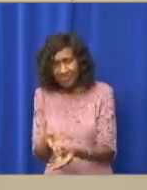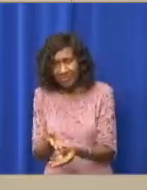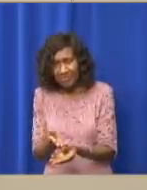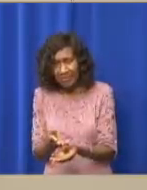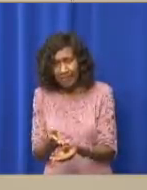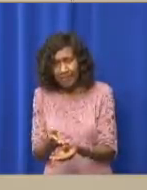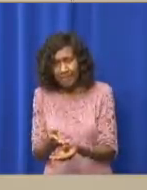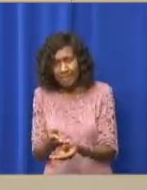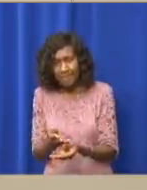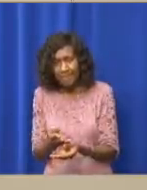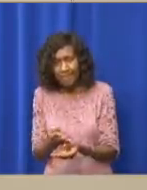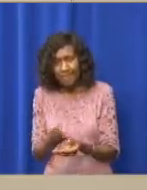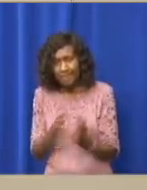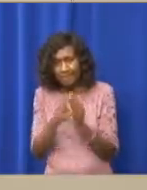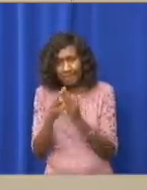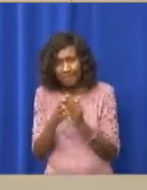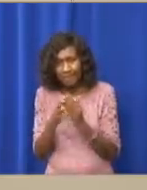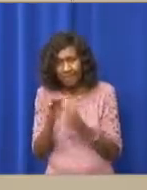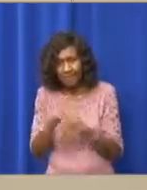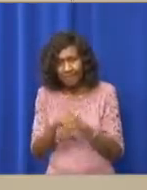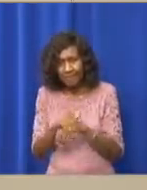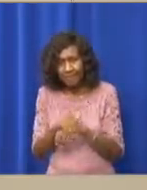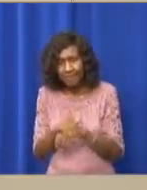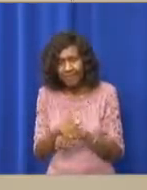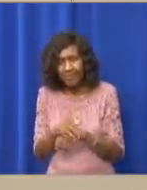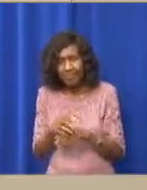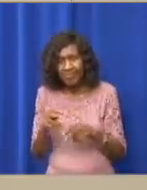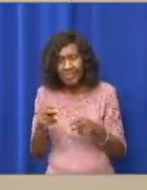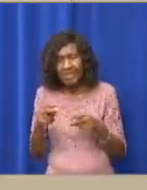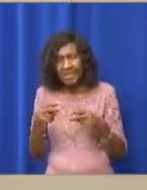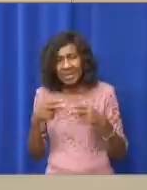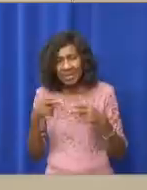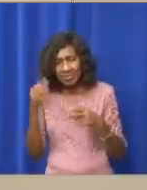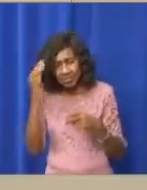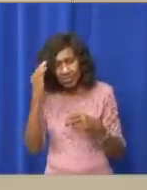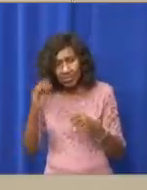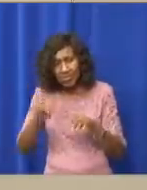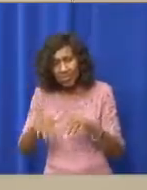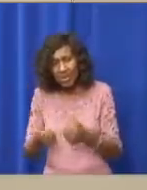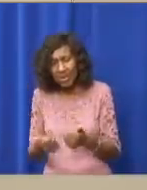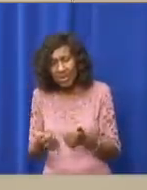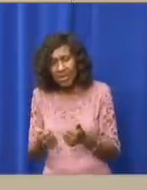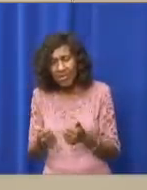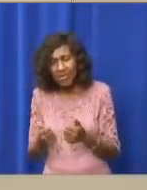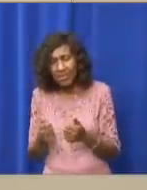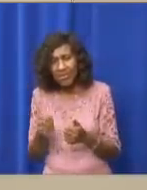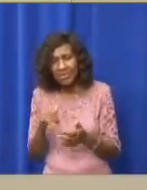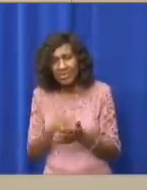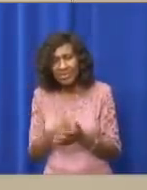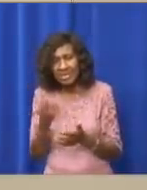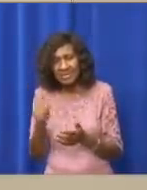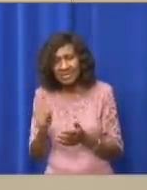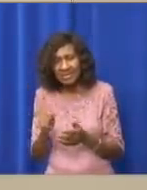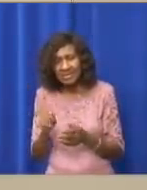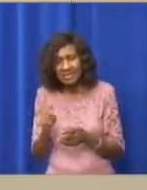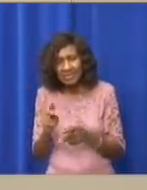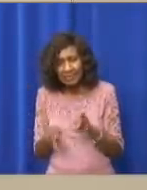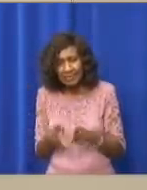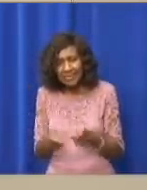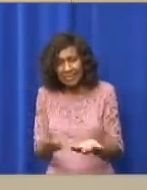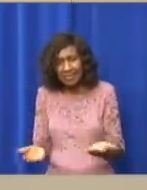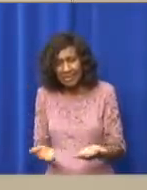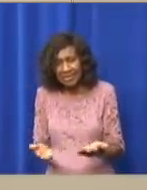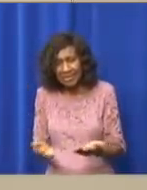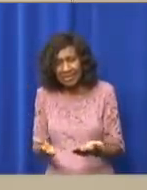mail options as they may happen. And these countries are well aware that their citizens here in Cayman are eagerly awaiting items that have been